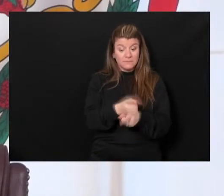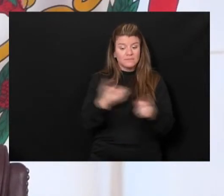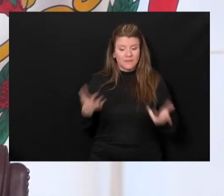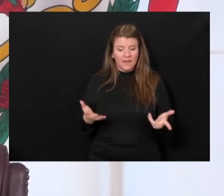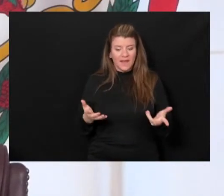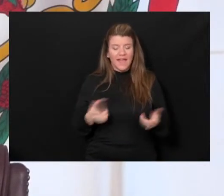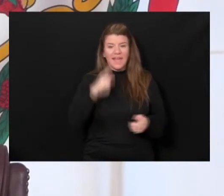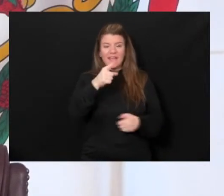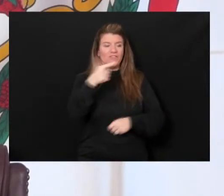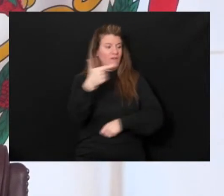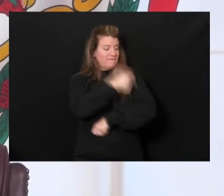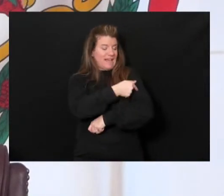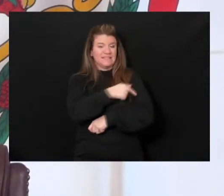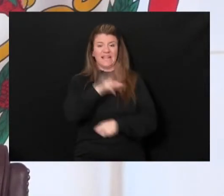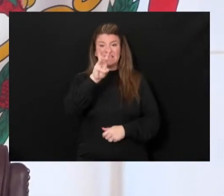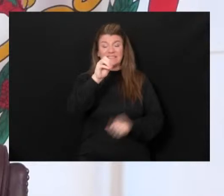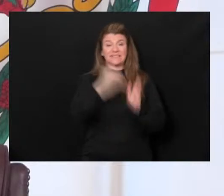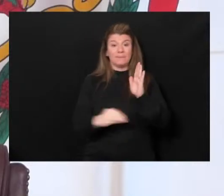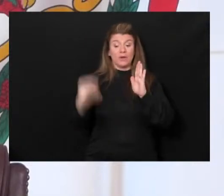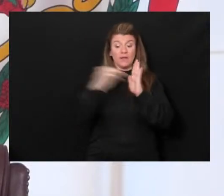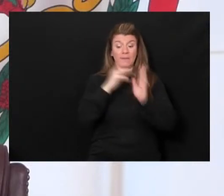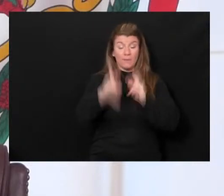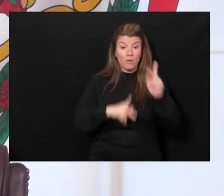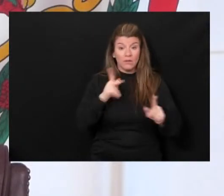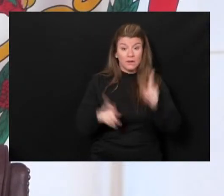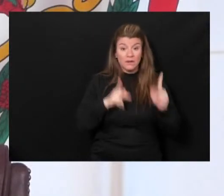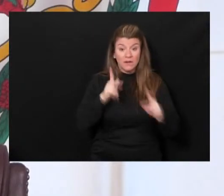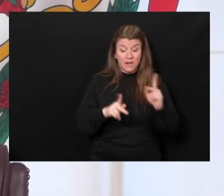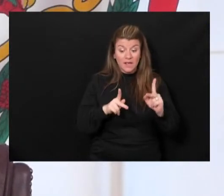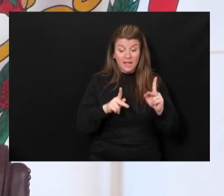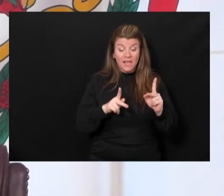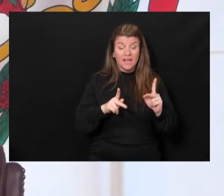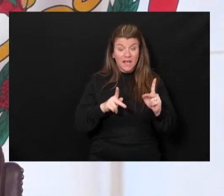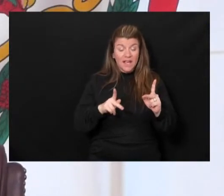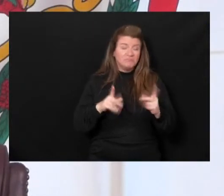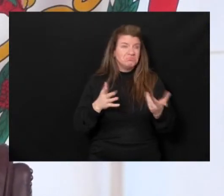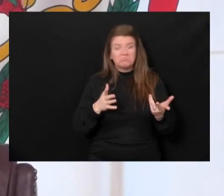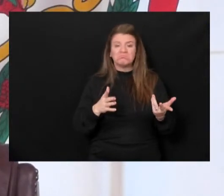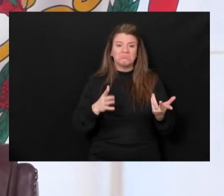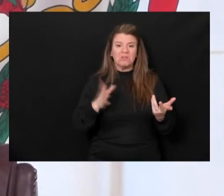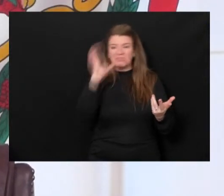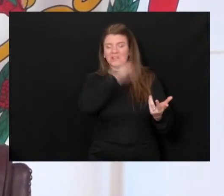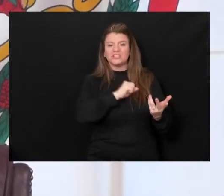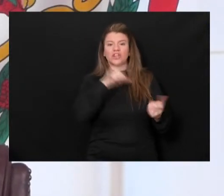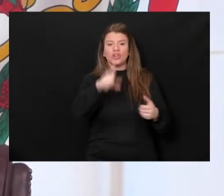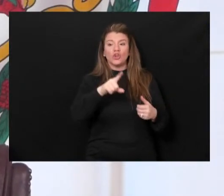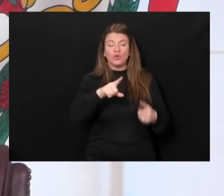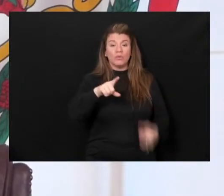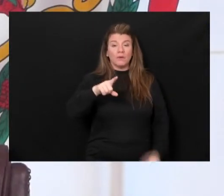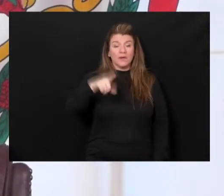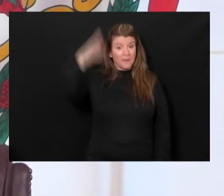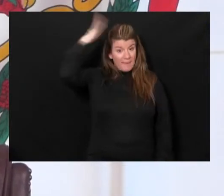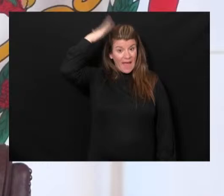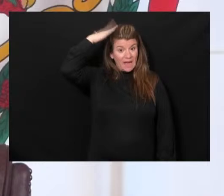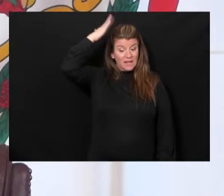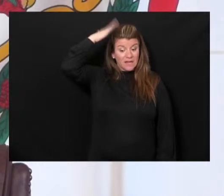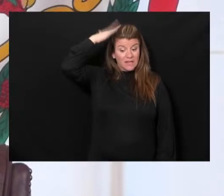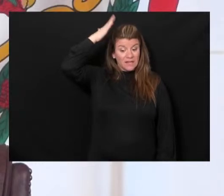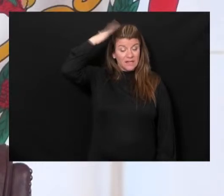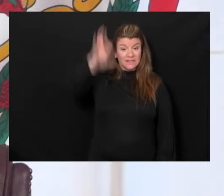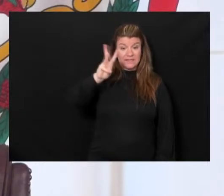If you vaccinate 60 million people, or let's just say you pat on the head 60 million